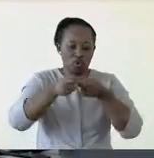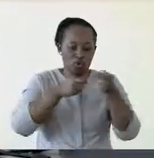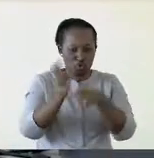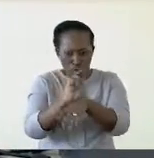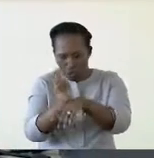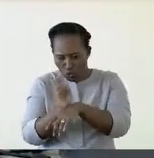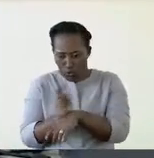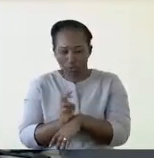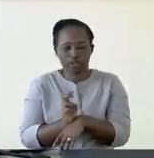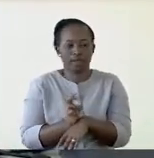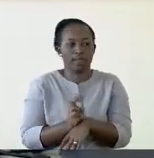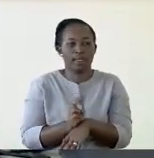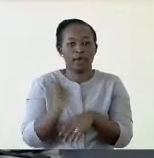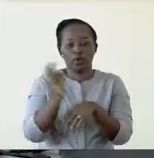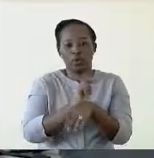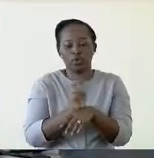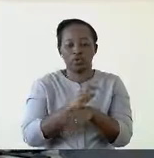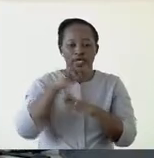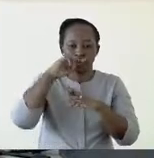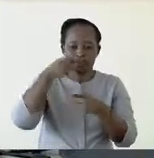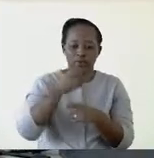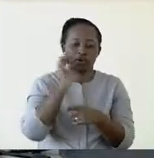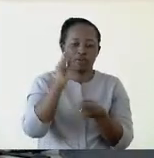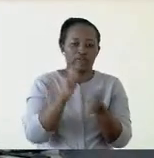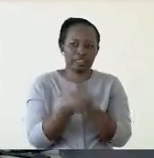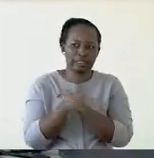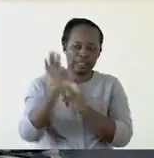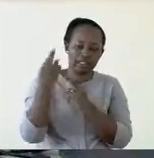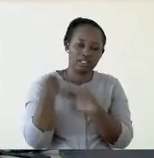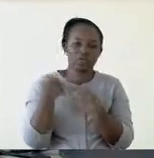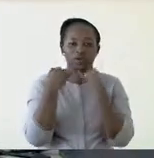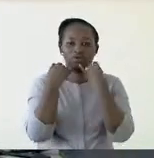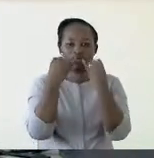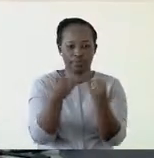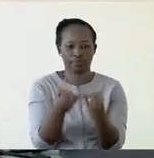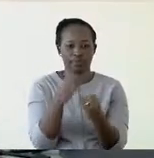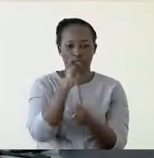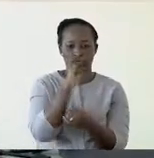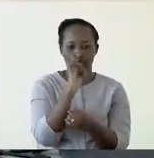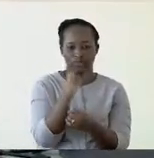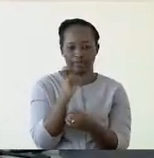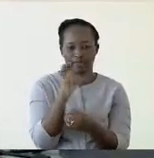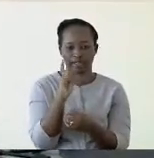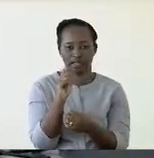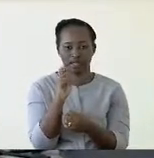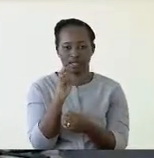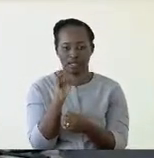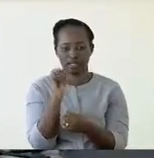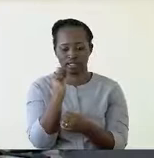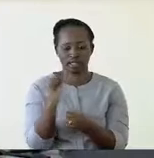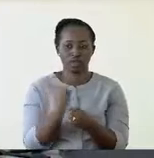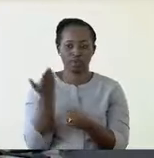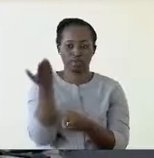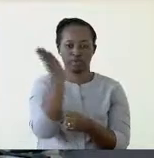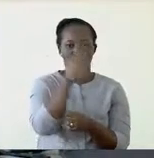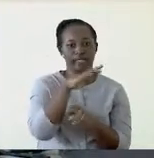to the change. The controller is the one to inform the effectors to bring back the response, all right?